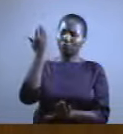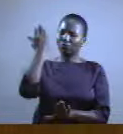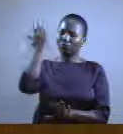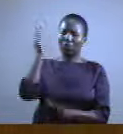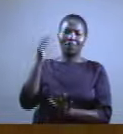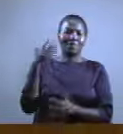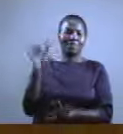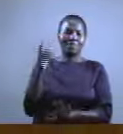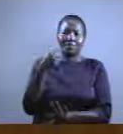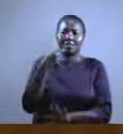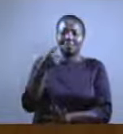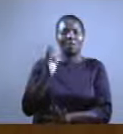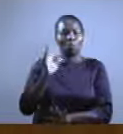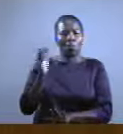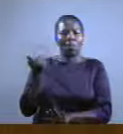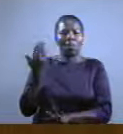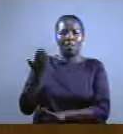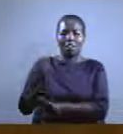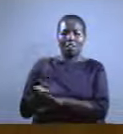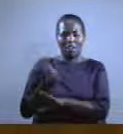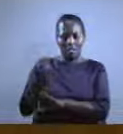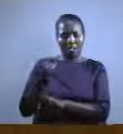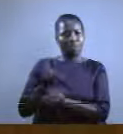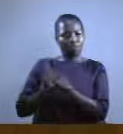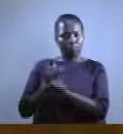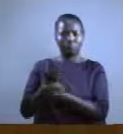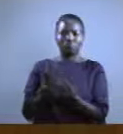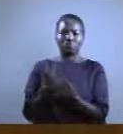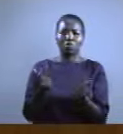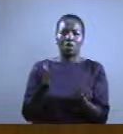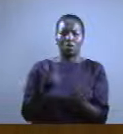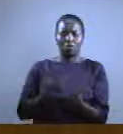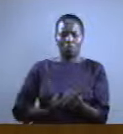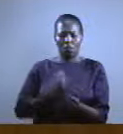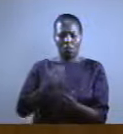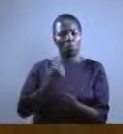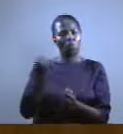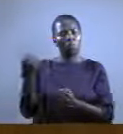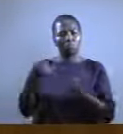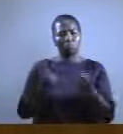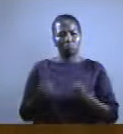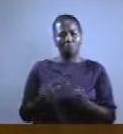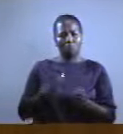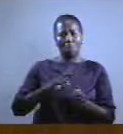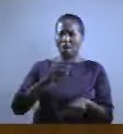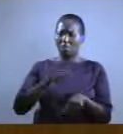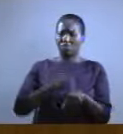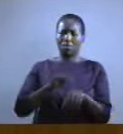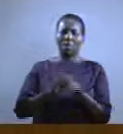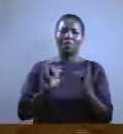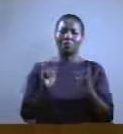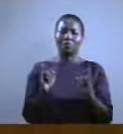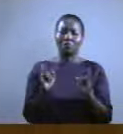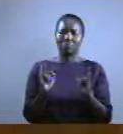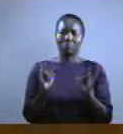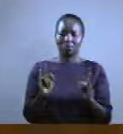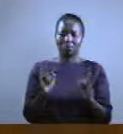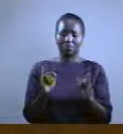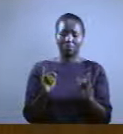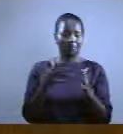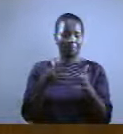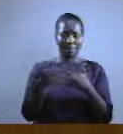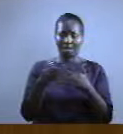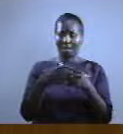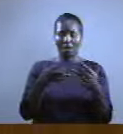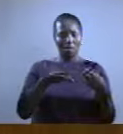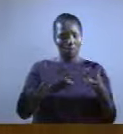a possible yet only partial solution to the youth unemployment crisis that we are facing in South Africa. Any measure that can